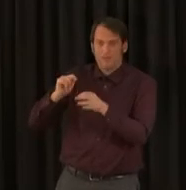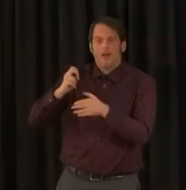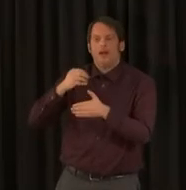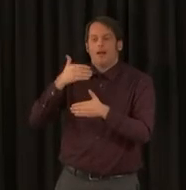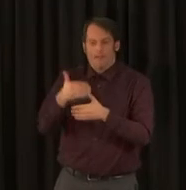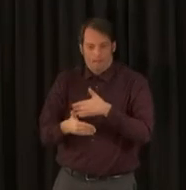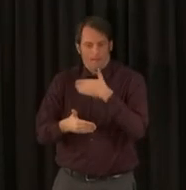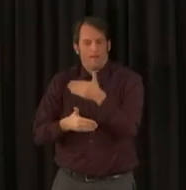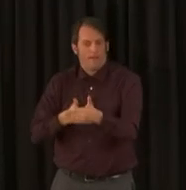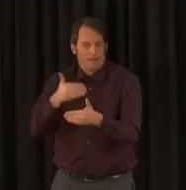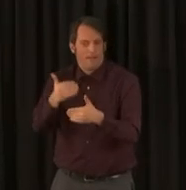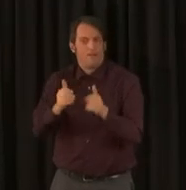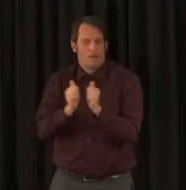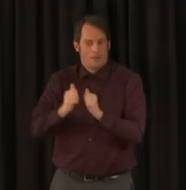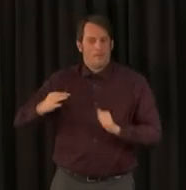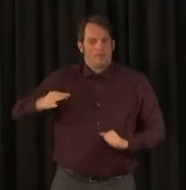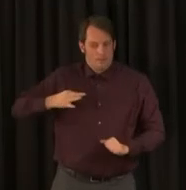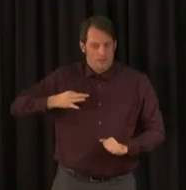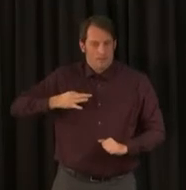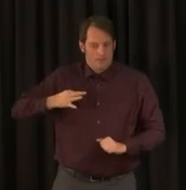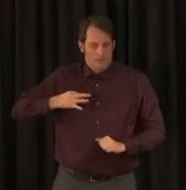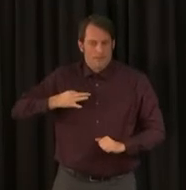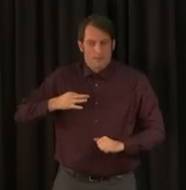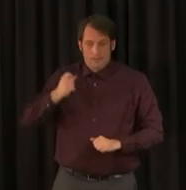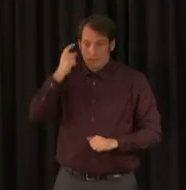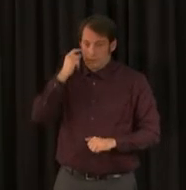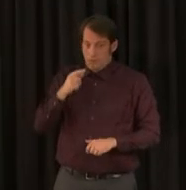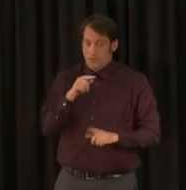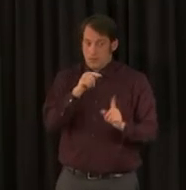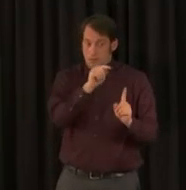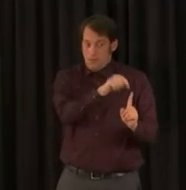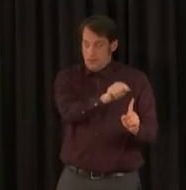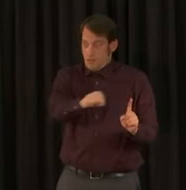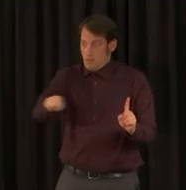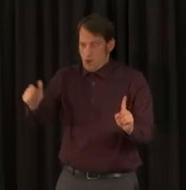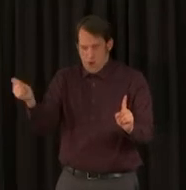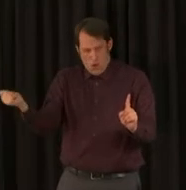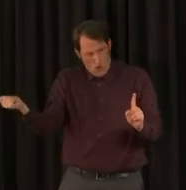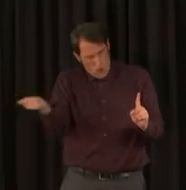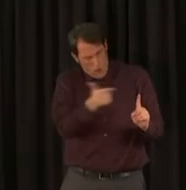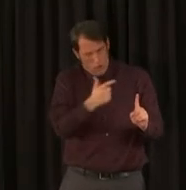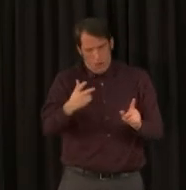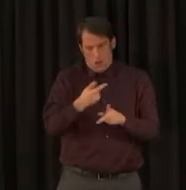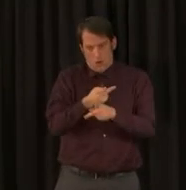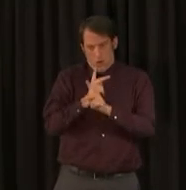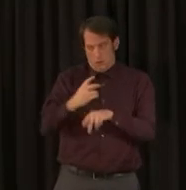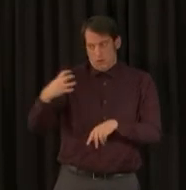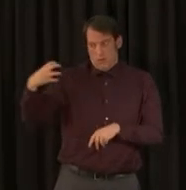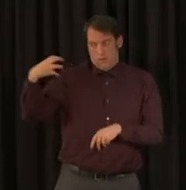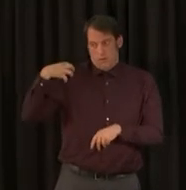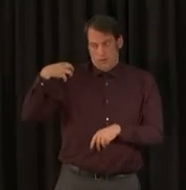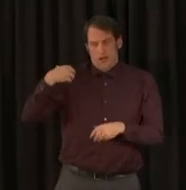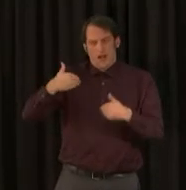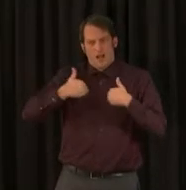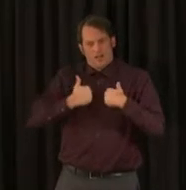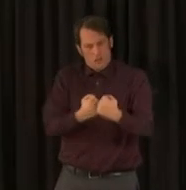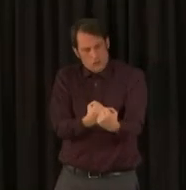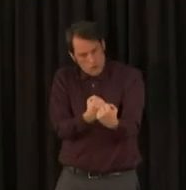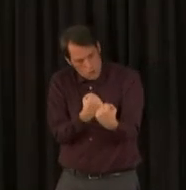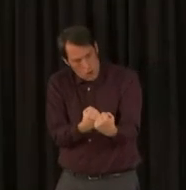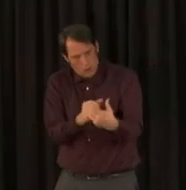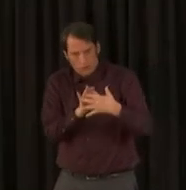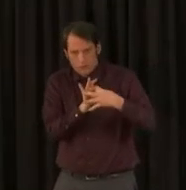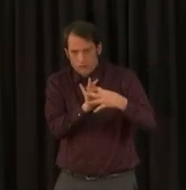business coaches or loan officers, of course, and just make sure that we get through the process, or if there is a hurdle, that